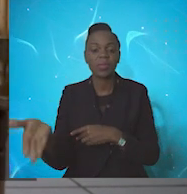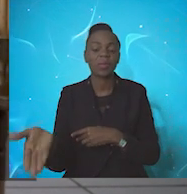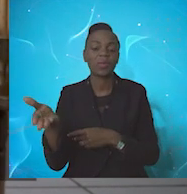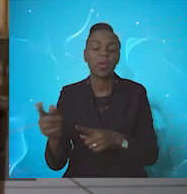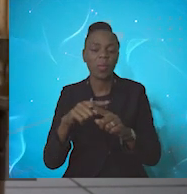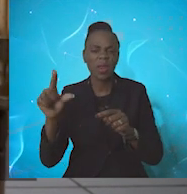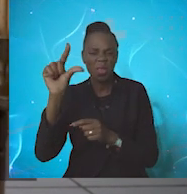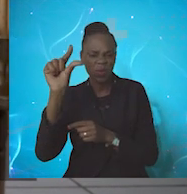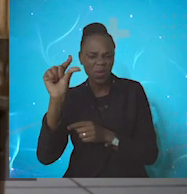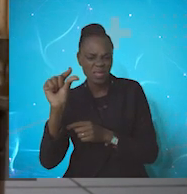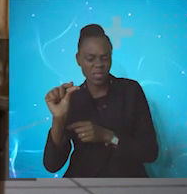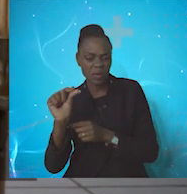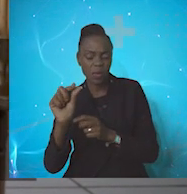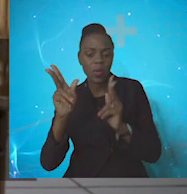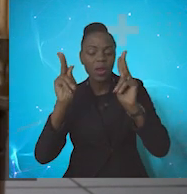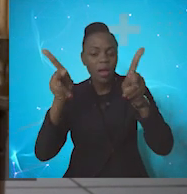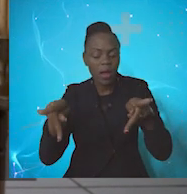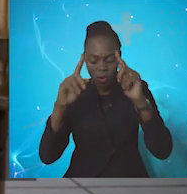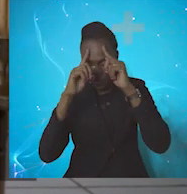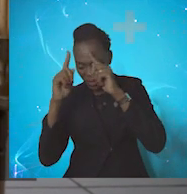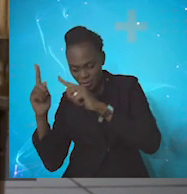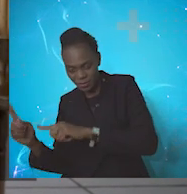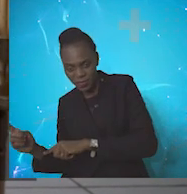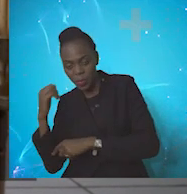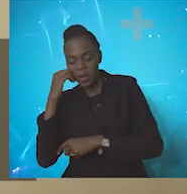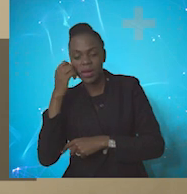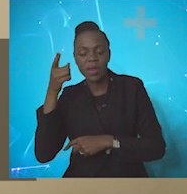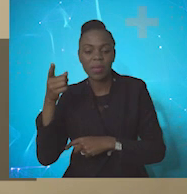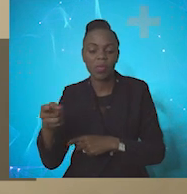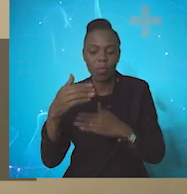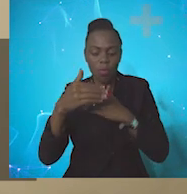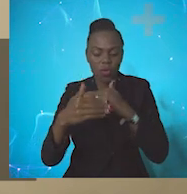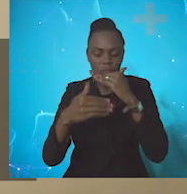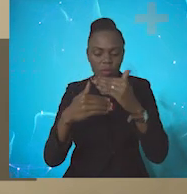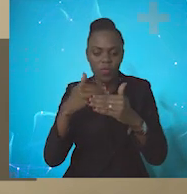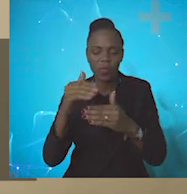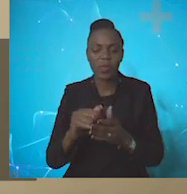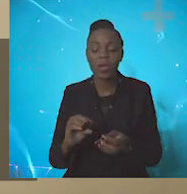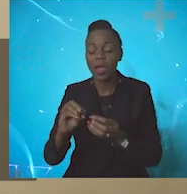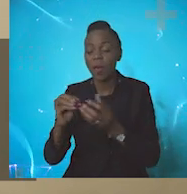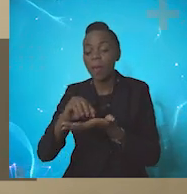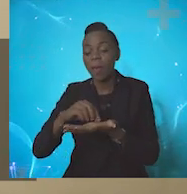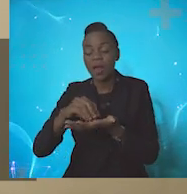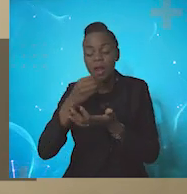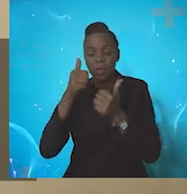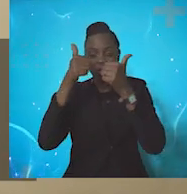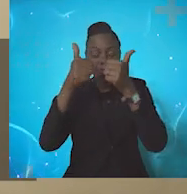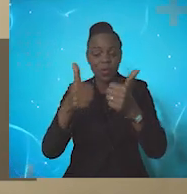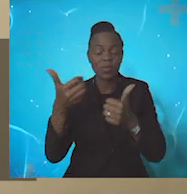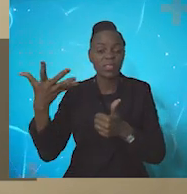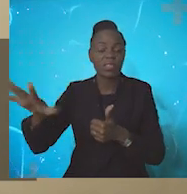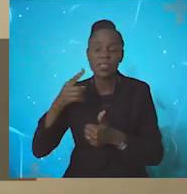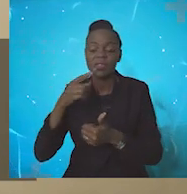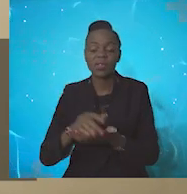it reduced the risk of people dying from the disease significantly. And the other good thing about the drug is you just give it as